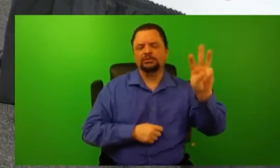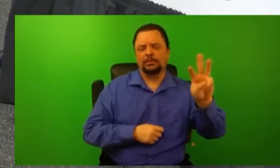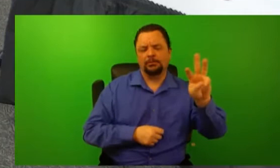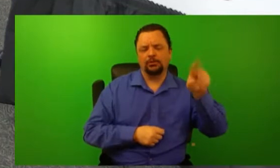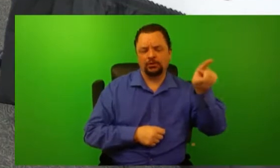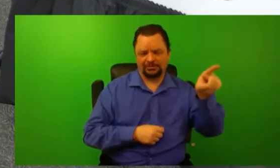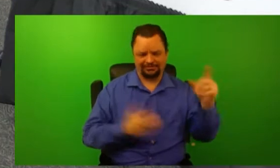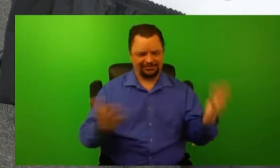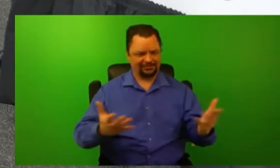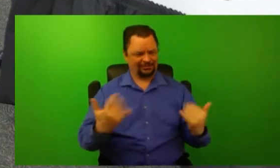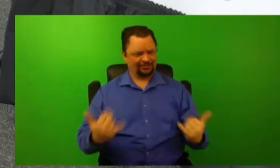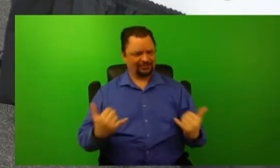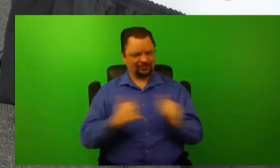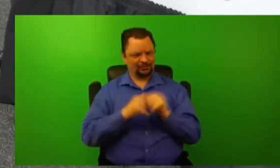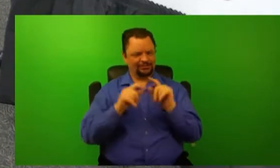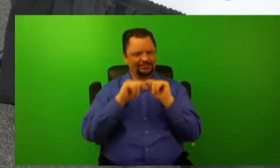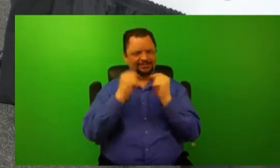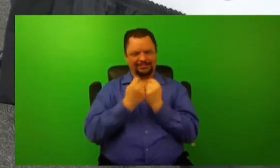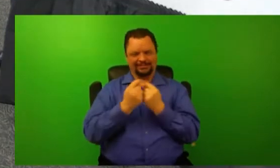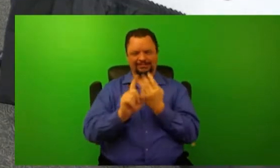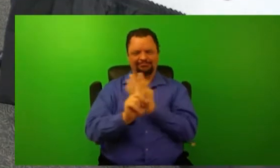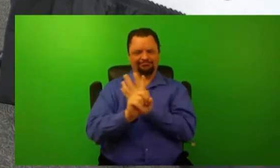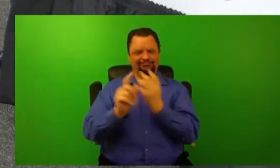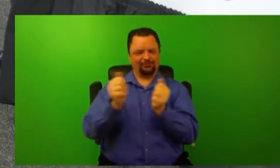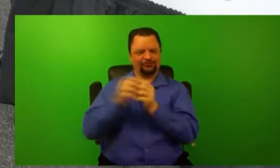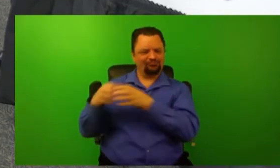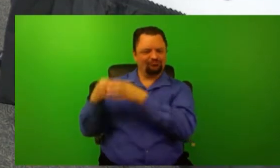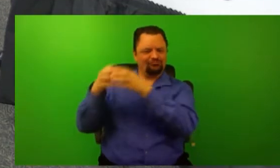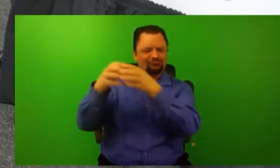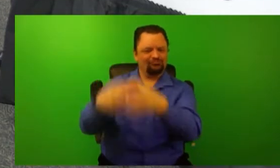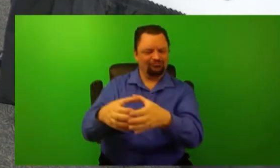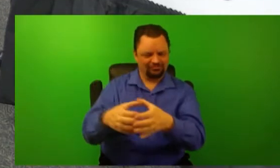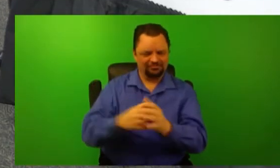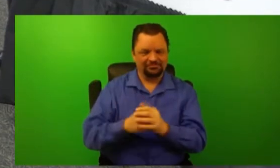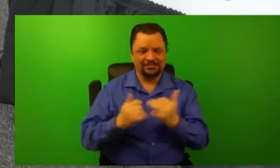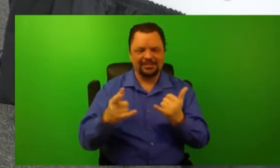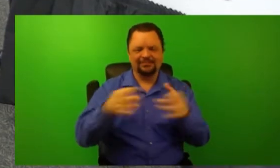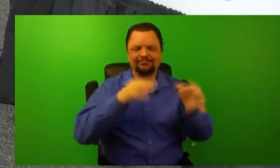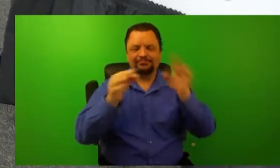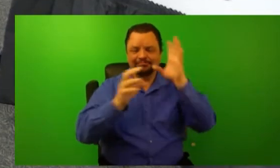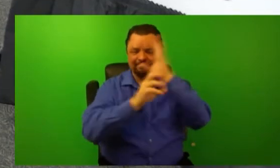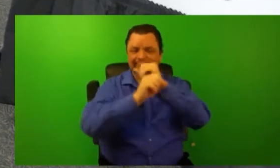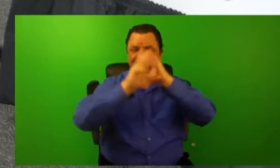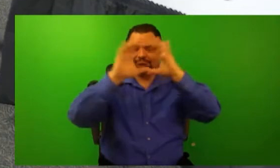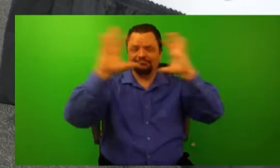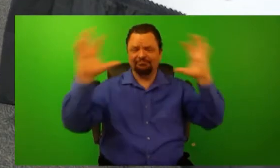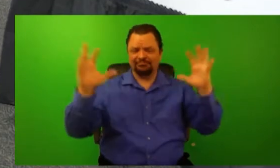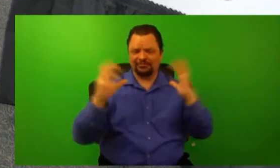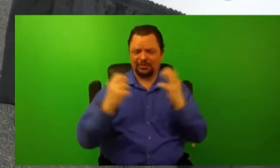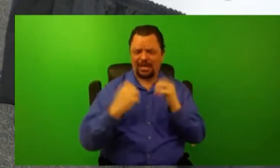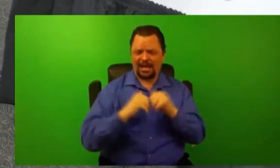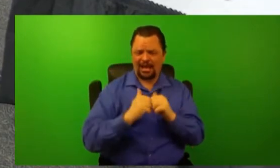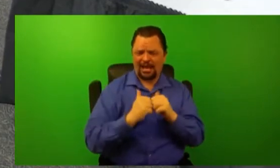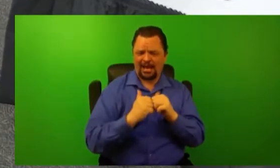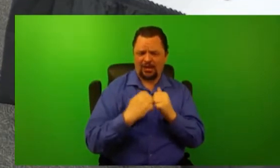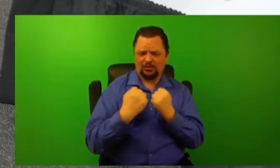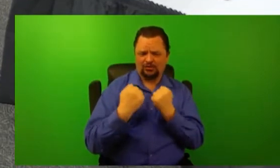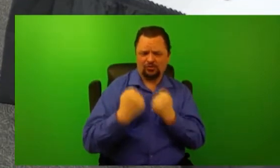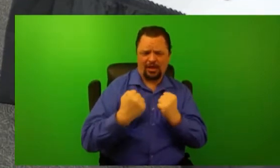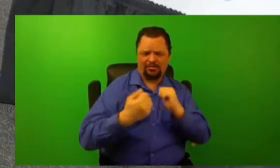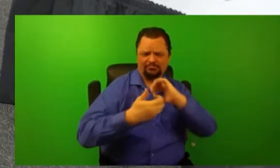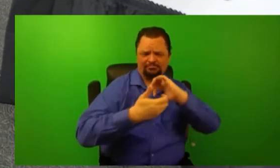team. It's the vision of Pikes Peak United Way through strengthened collaboration to achieve measurable improvements